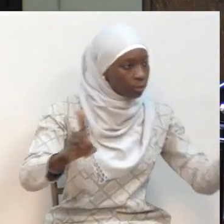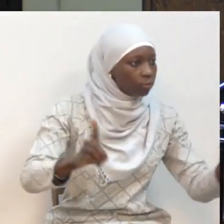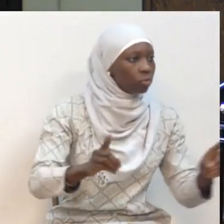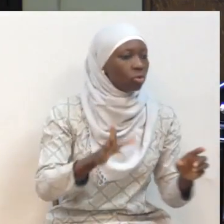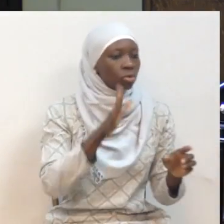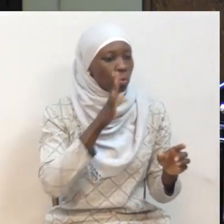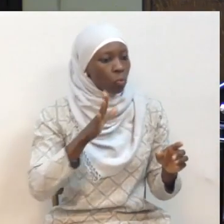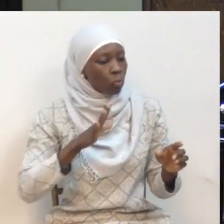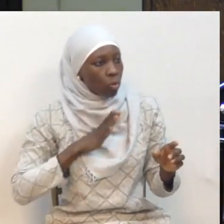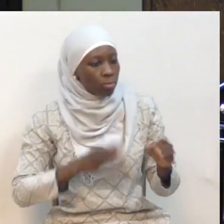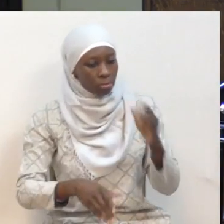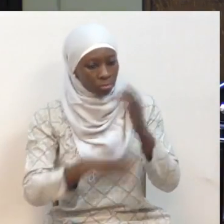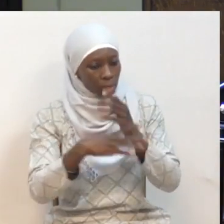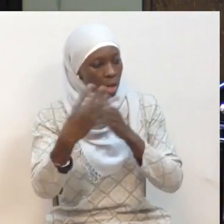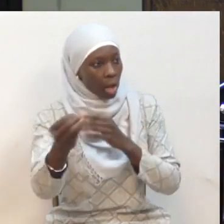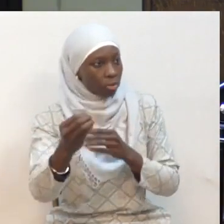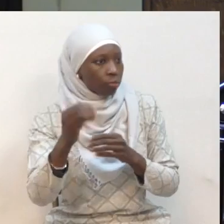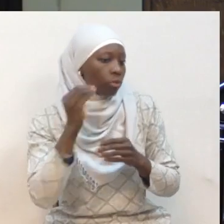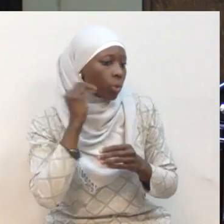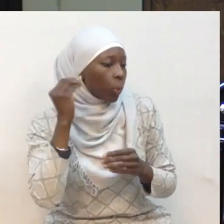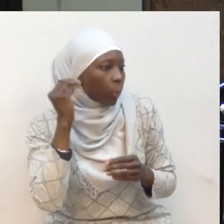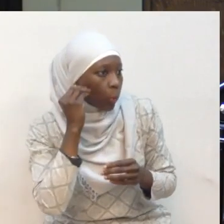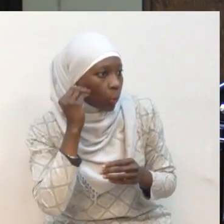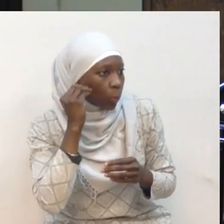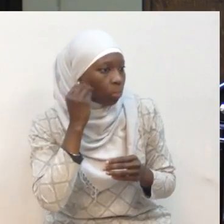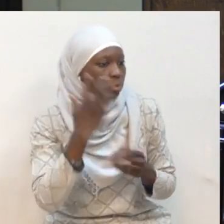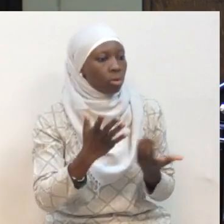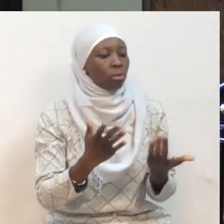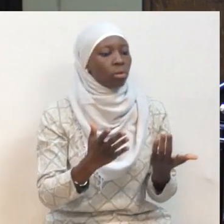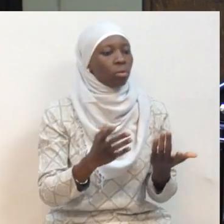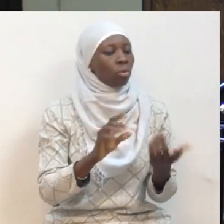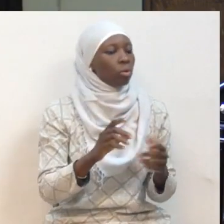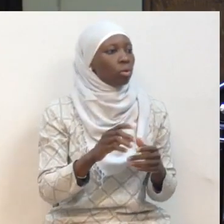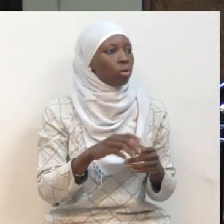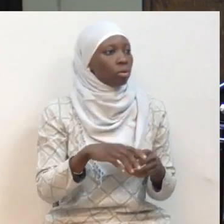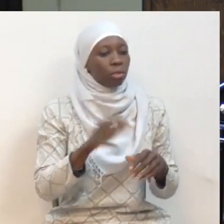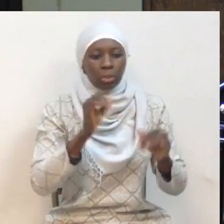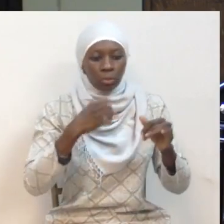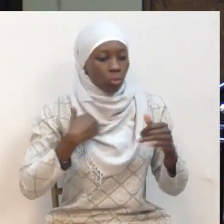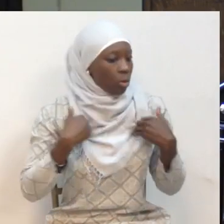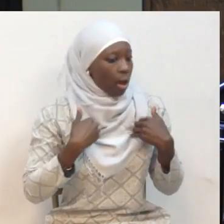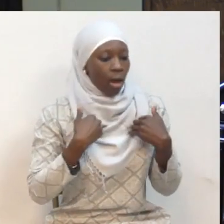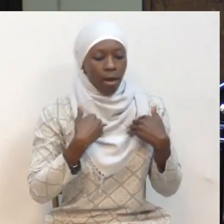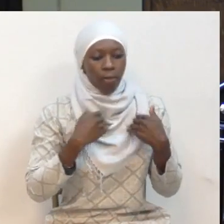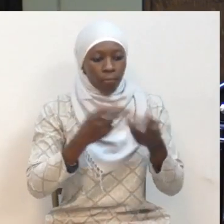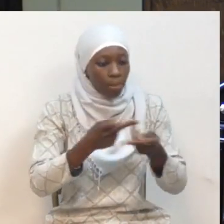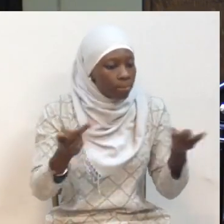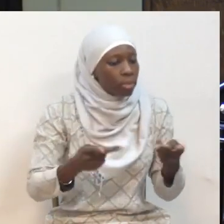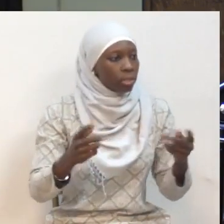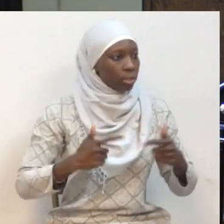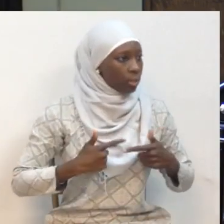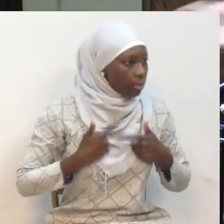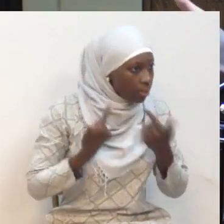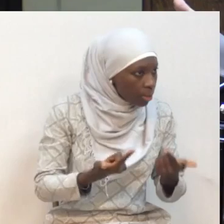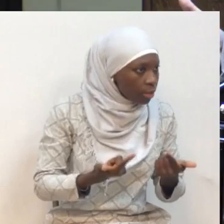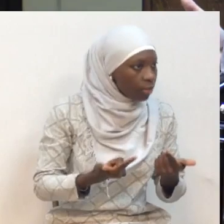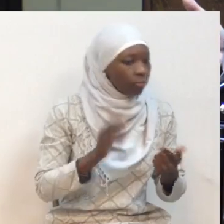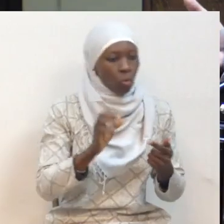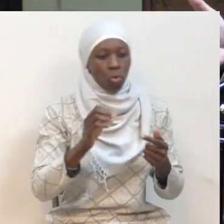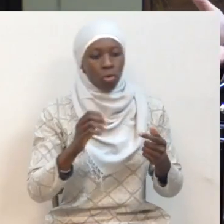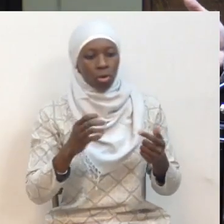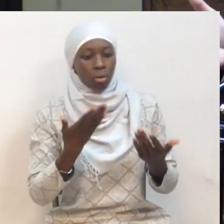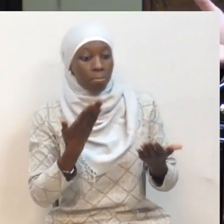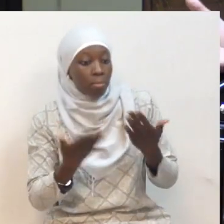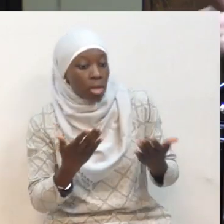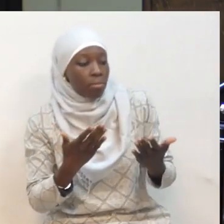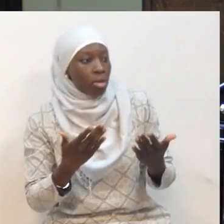to the point that there is no way, there is no immediate help. Yes, the government can help, but it takes time